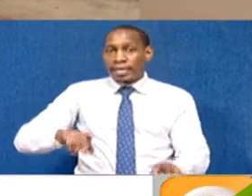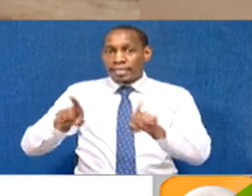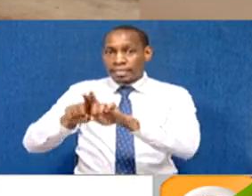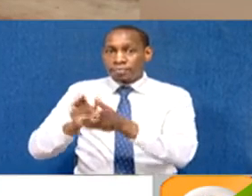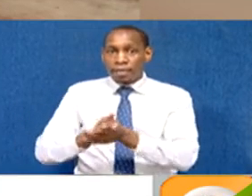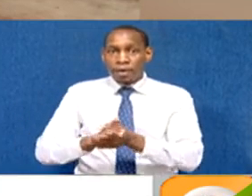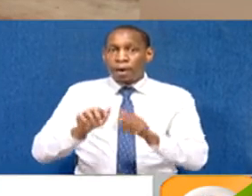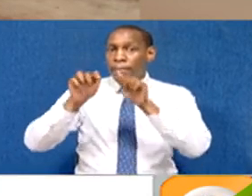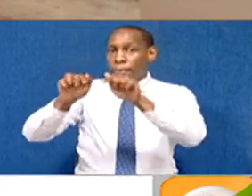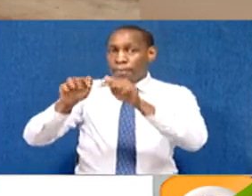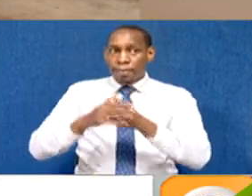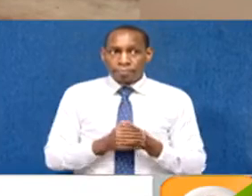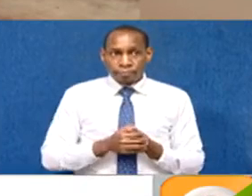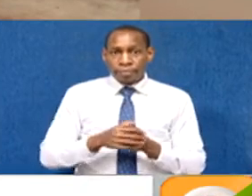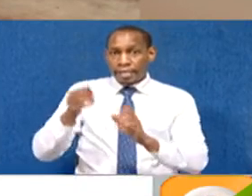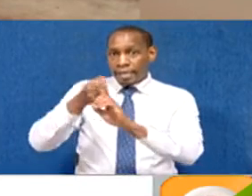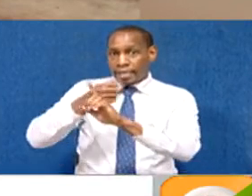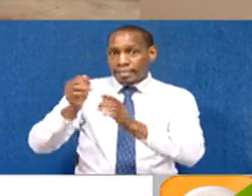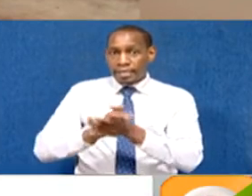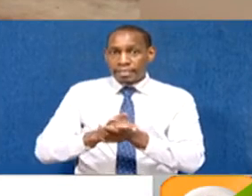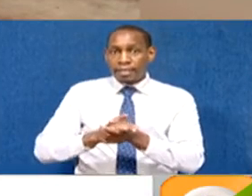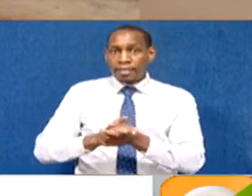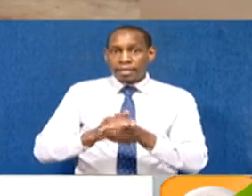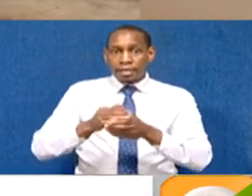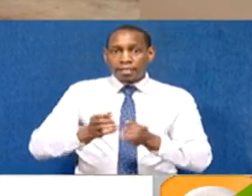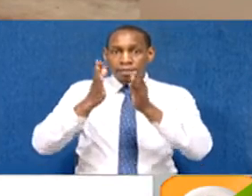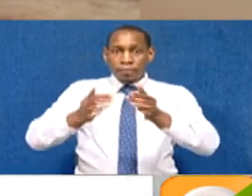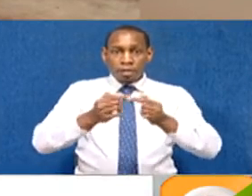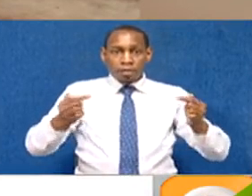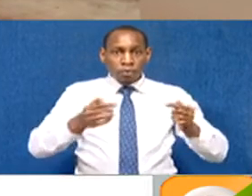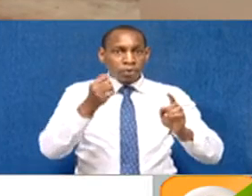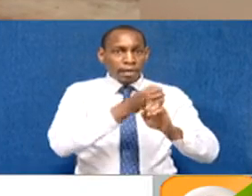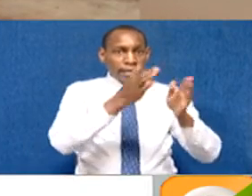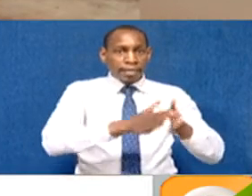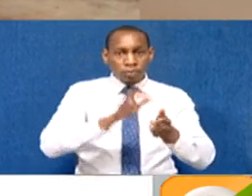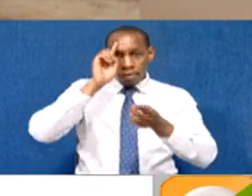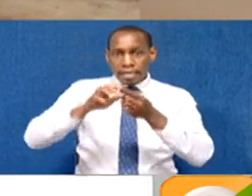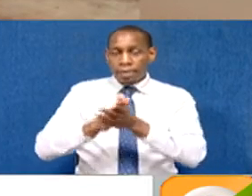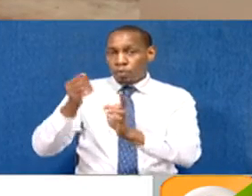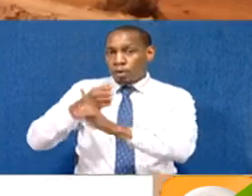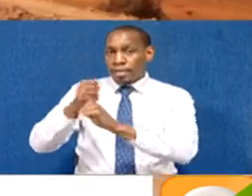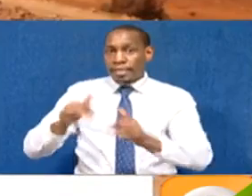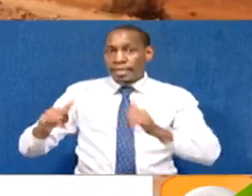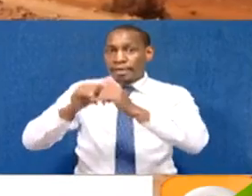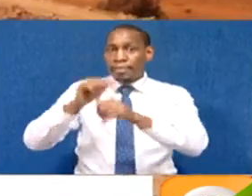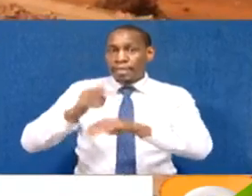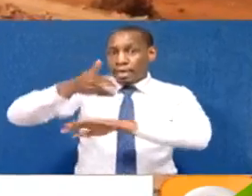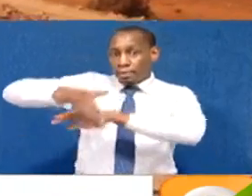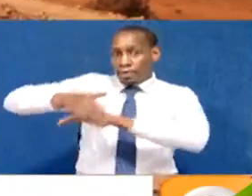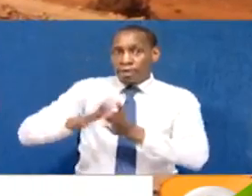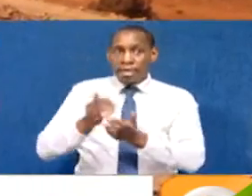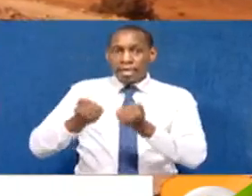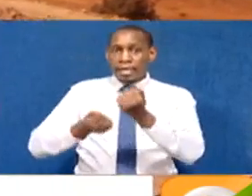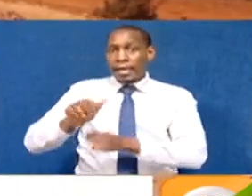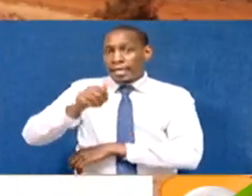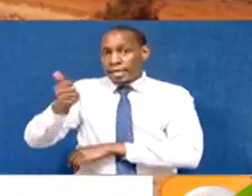also coming under attack. The officers managed to repulse the attackers who sought to overrun the camp at midnight. Another